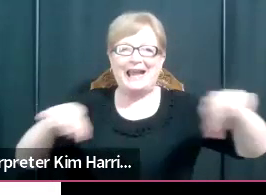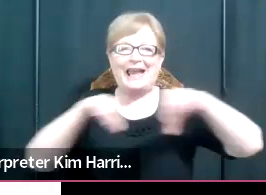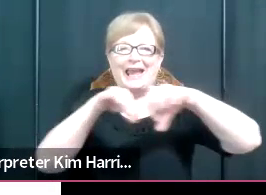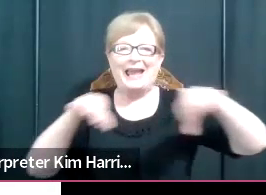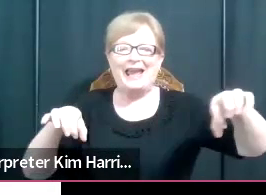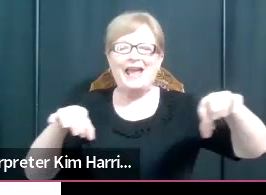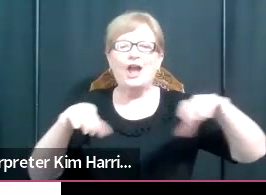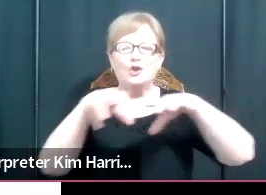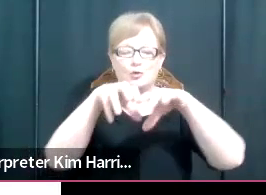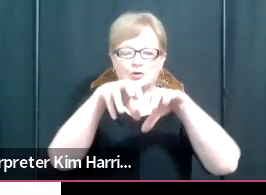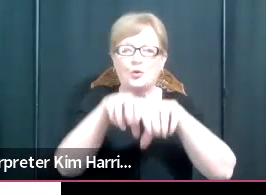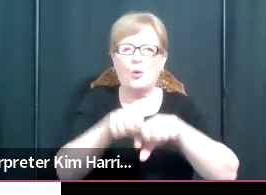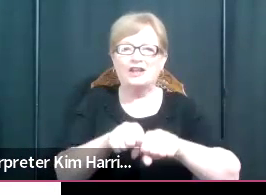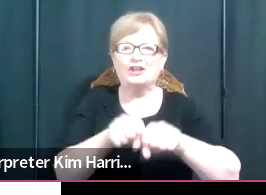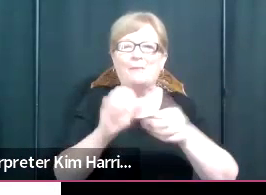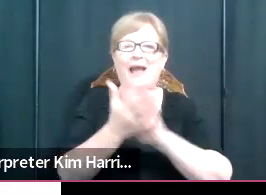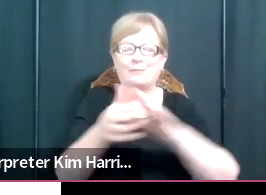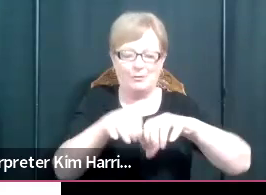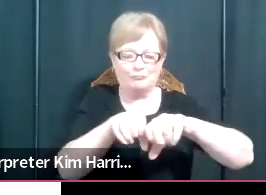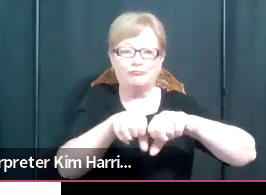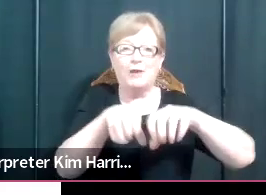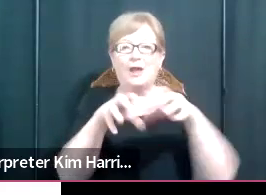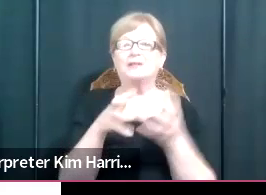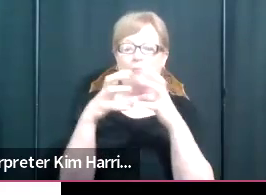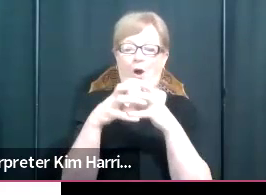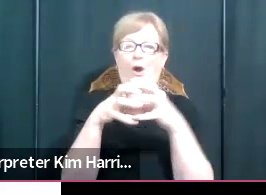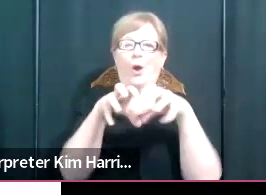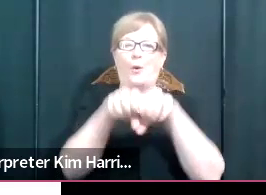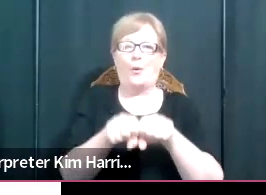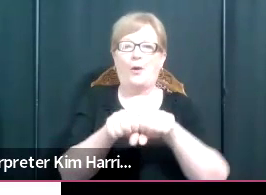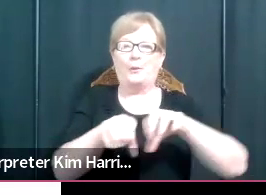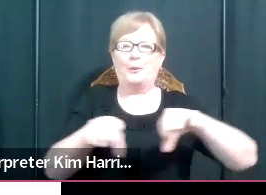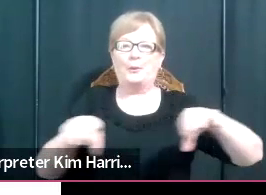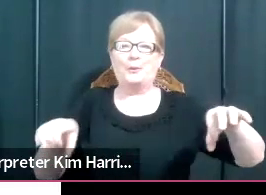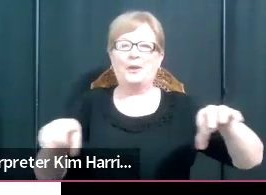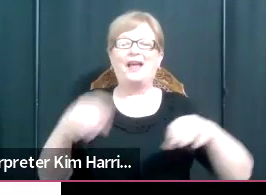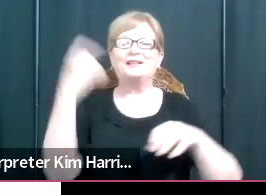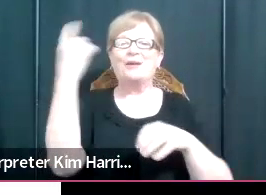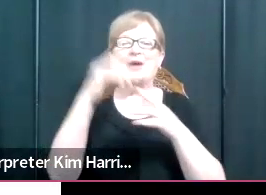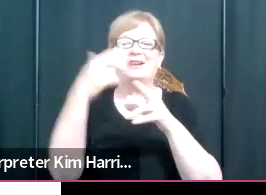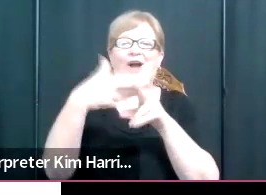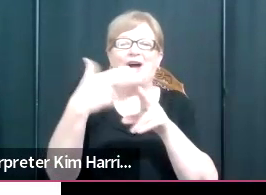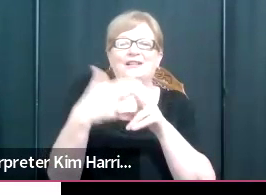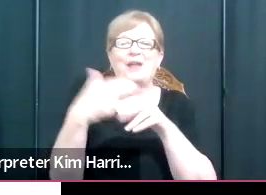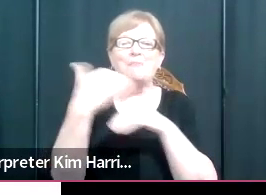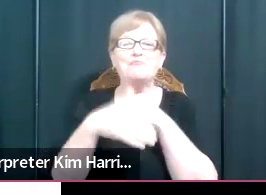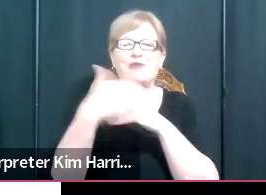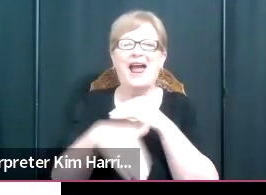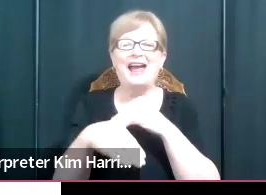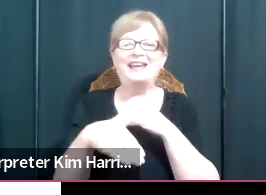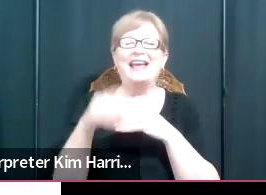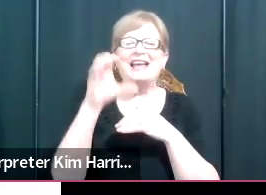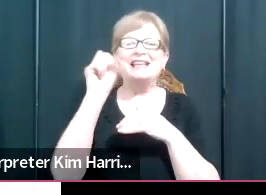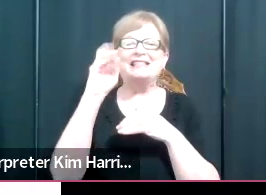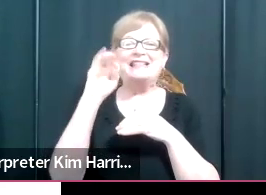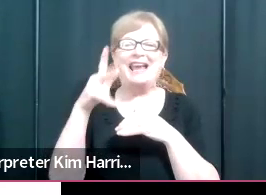becomes kind of like a long oval shape. So one of our colleagues, kiddos, calls it the breadstick, and we really like that name. I think it's, you know exactly